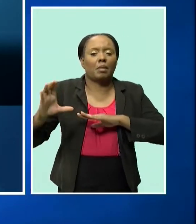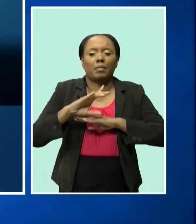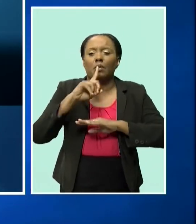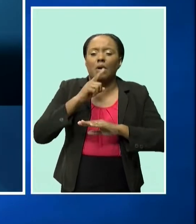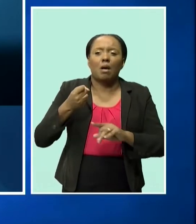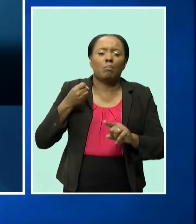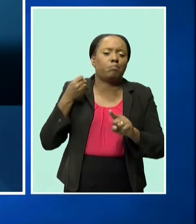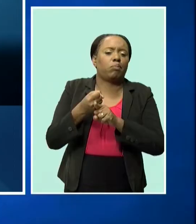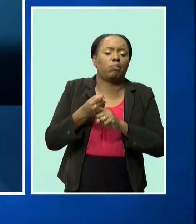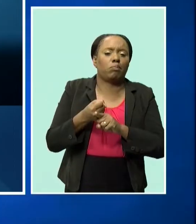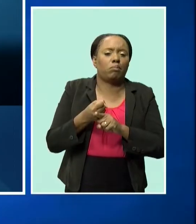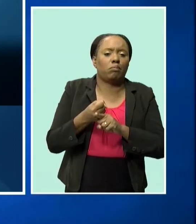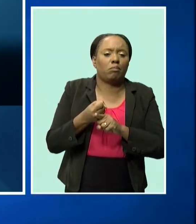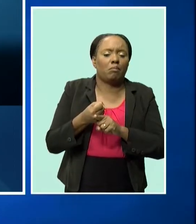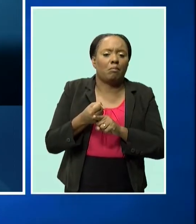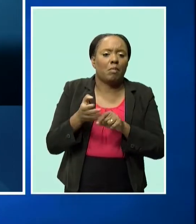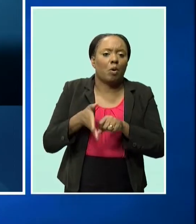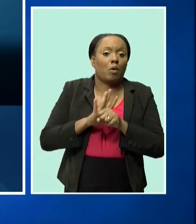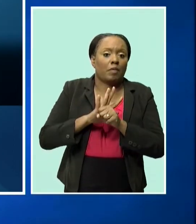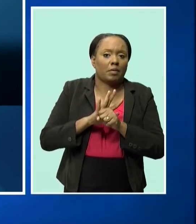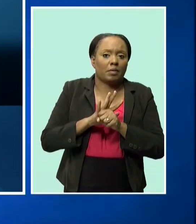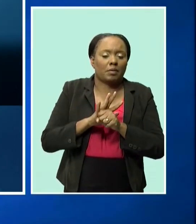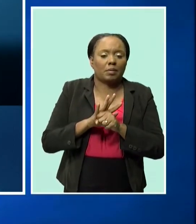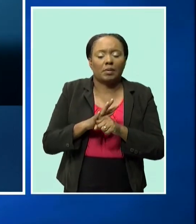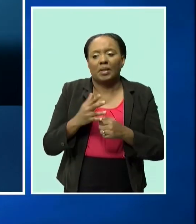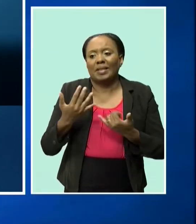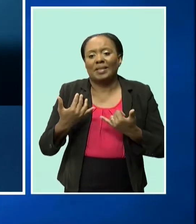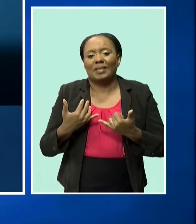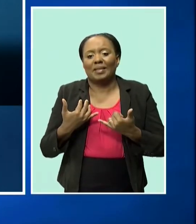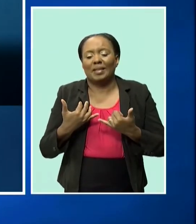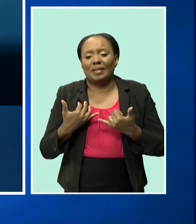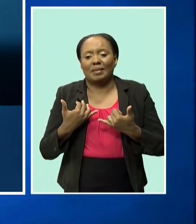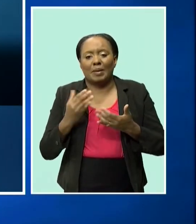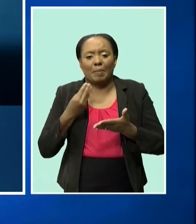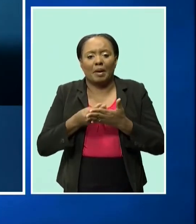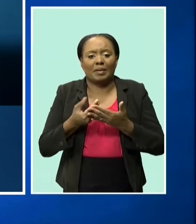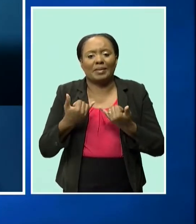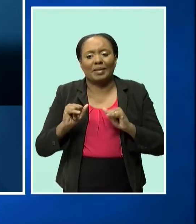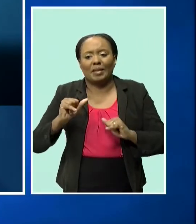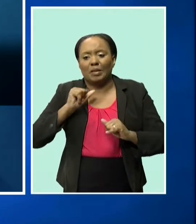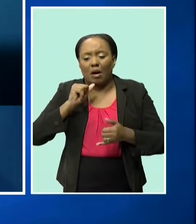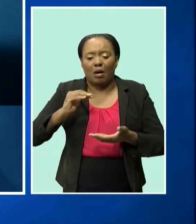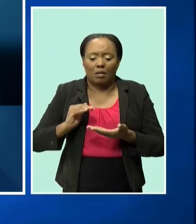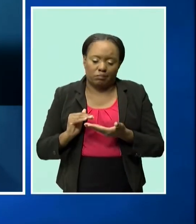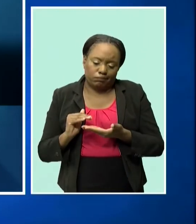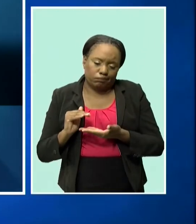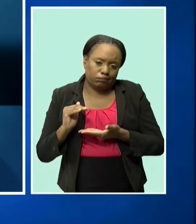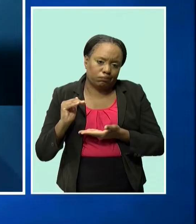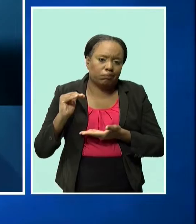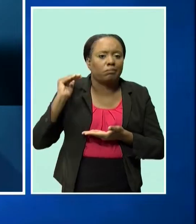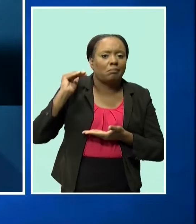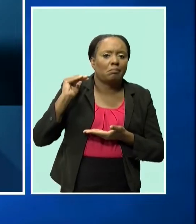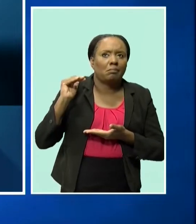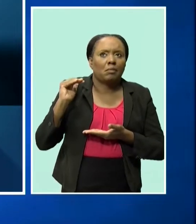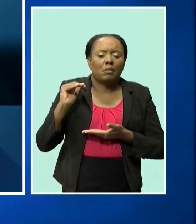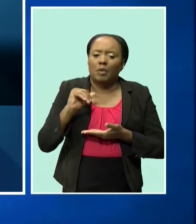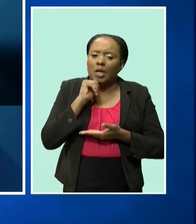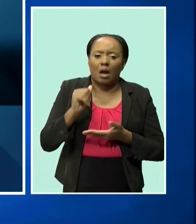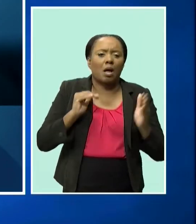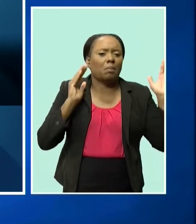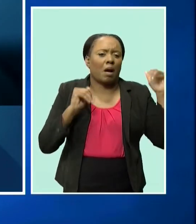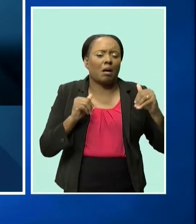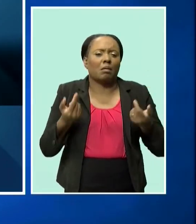COVID. GDP still hasn't recovered to its 2019 levels, and we're not expecting that to be the case